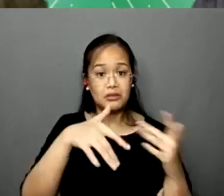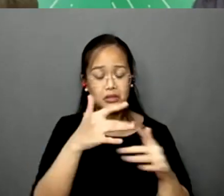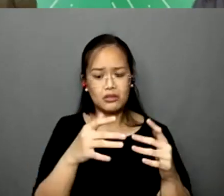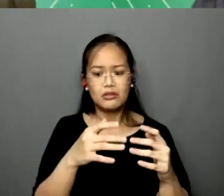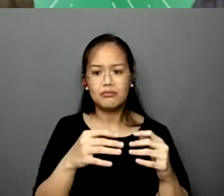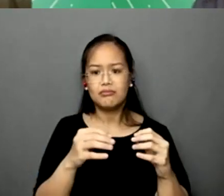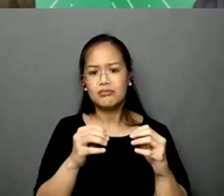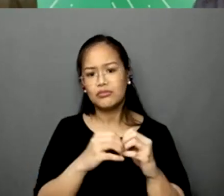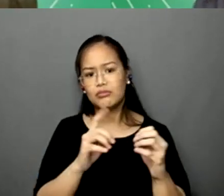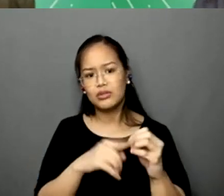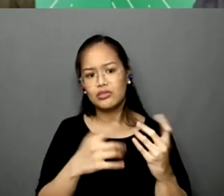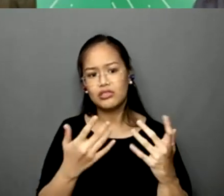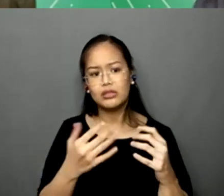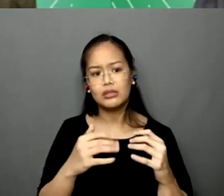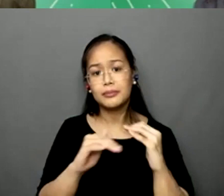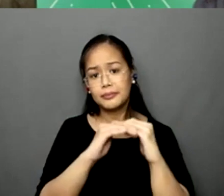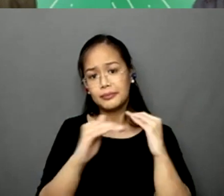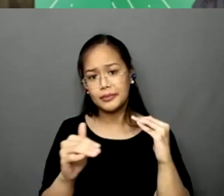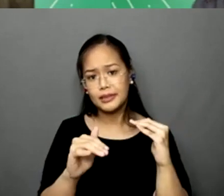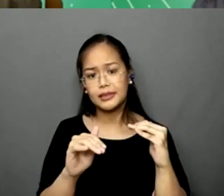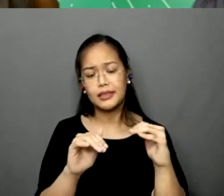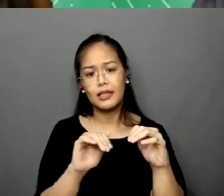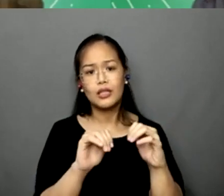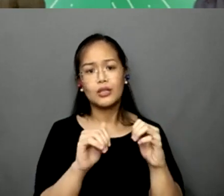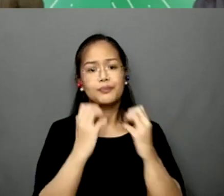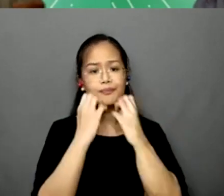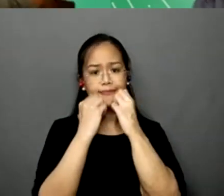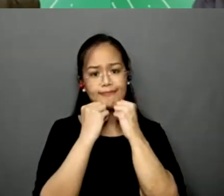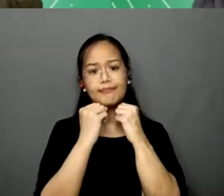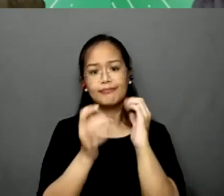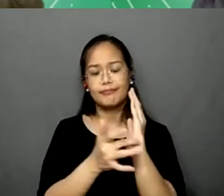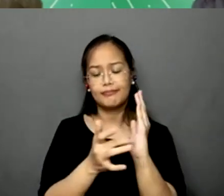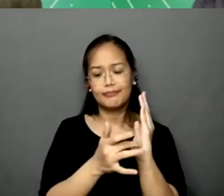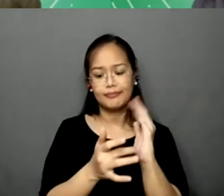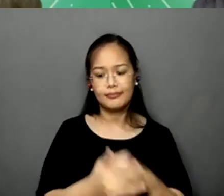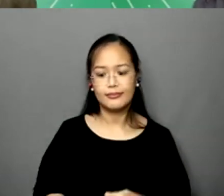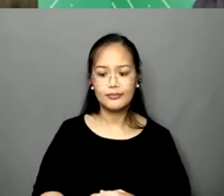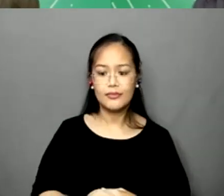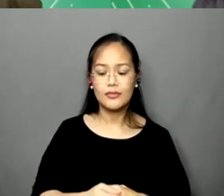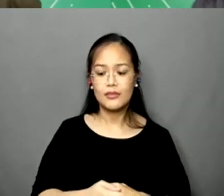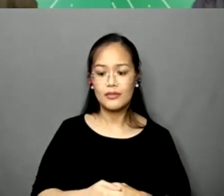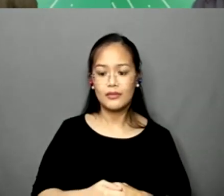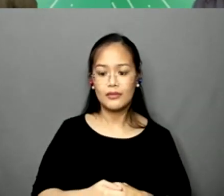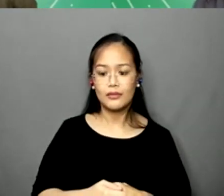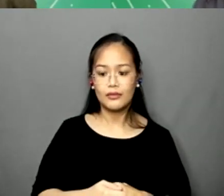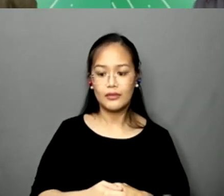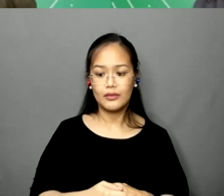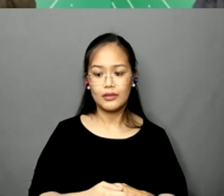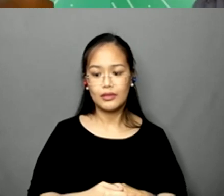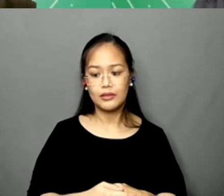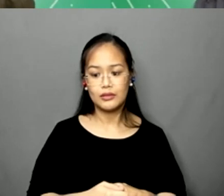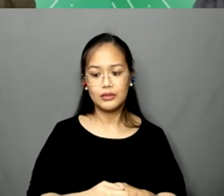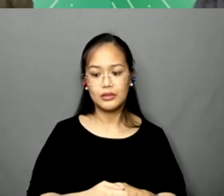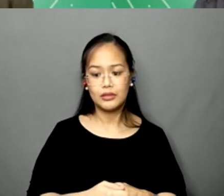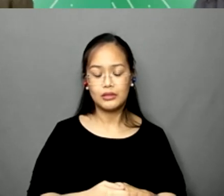the technology to make it easier. But to look more into how software design